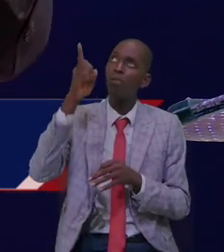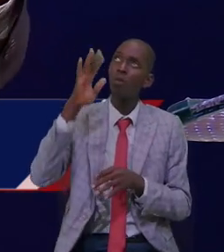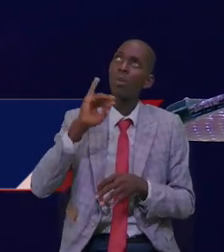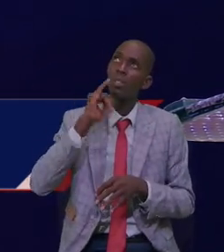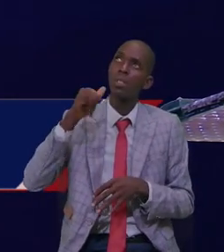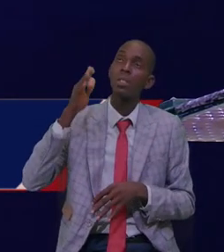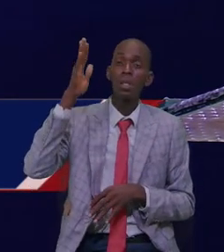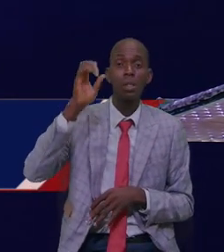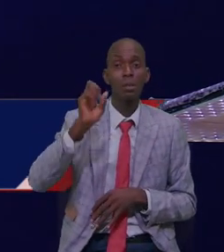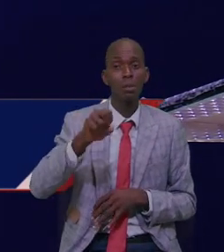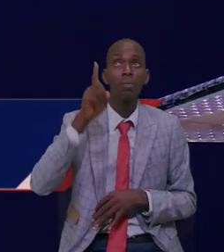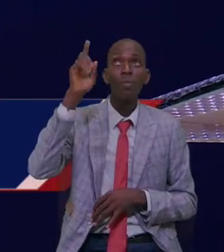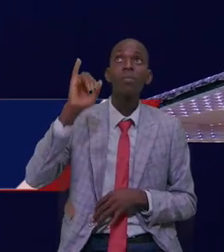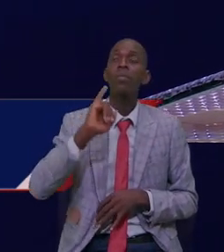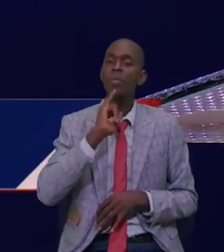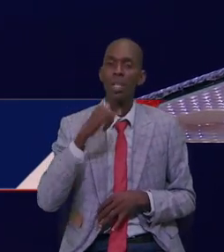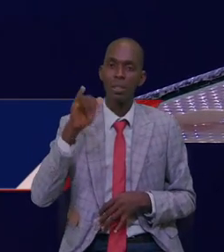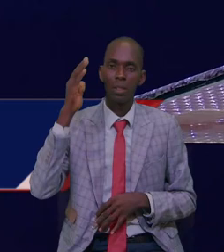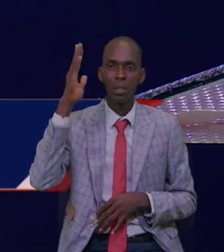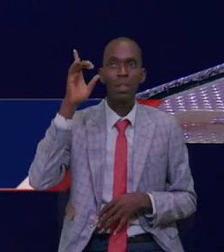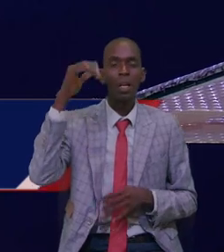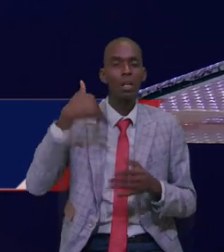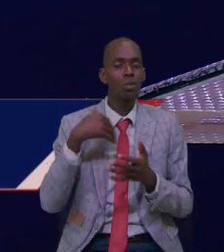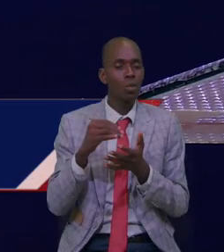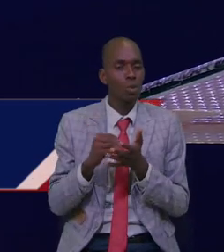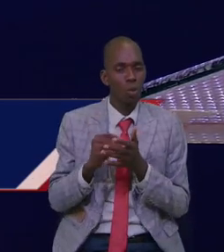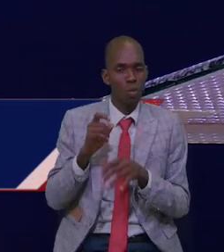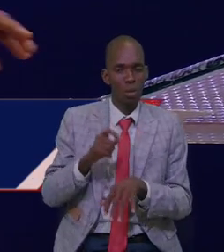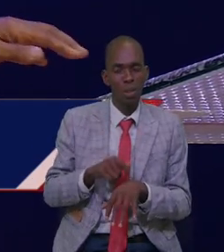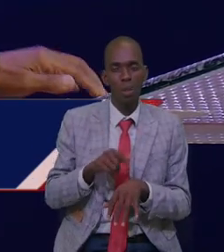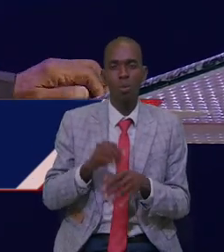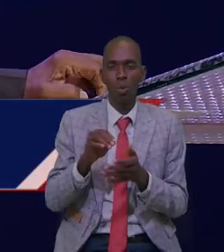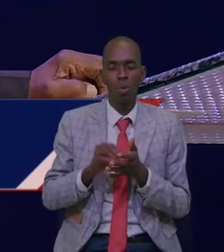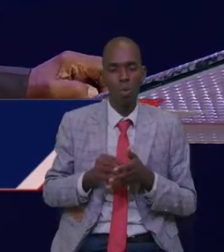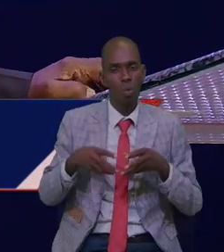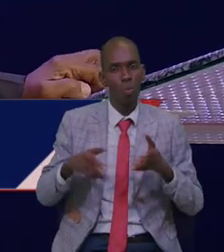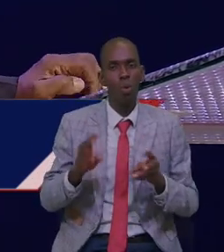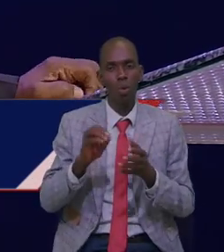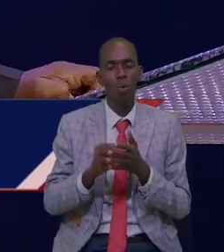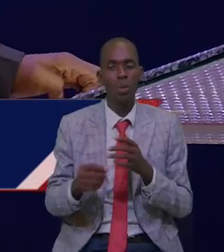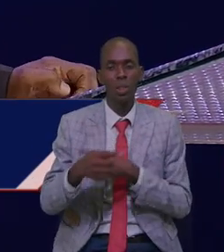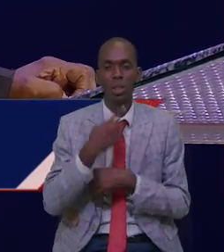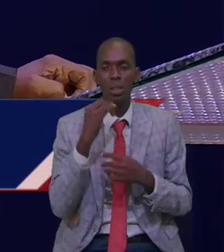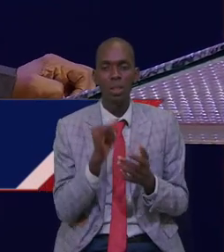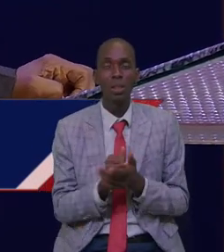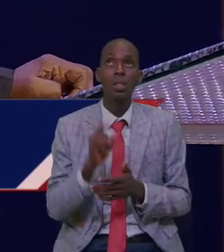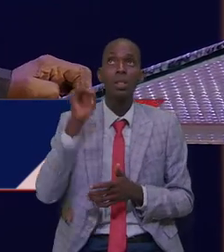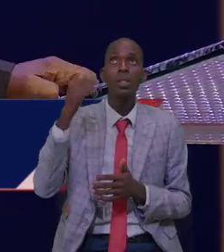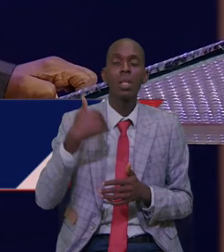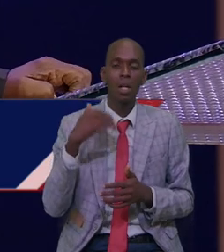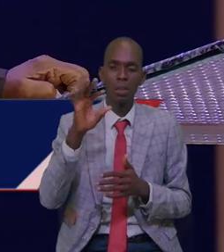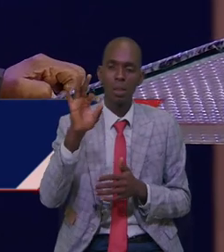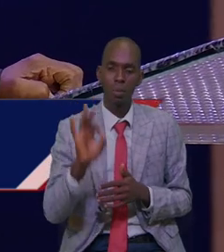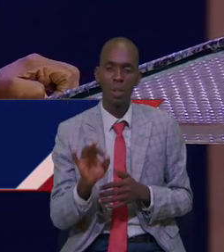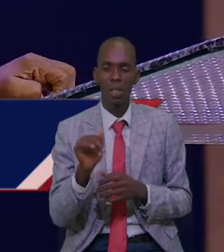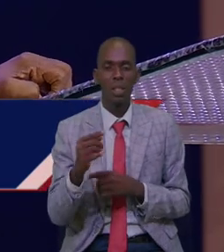He has his own day, and he has appointed a day. Look at that. He said, because he has appointed a day